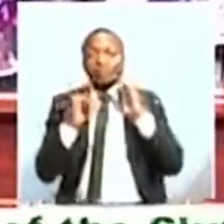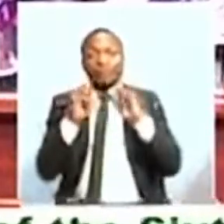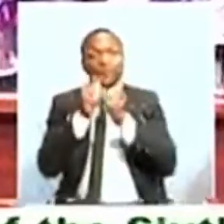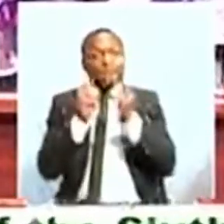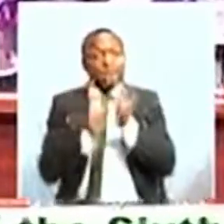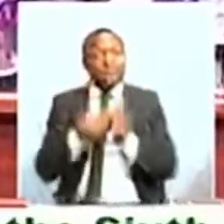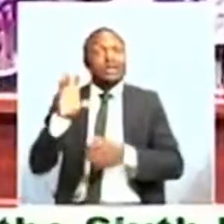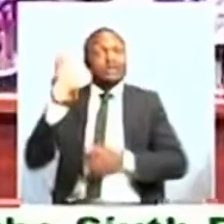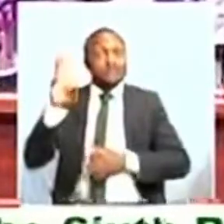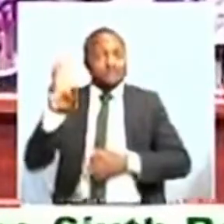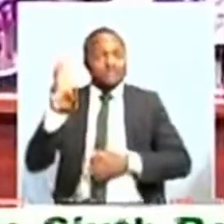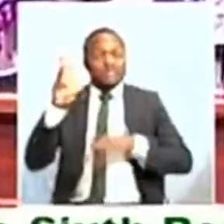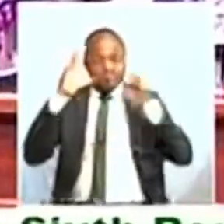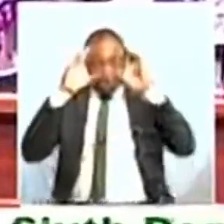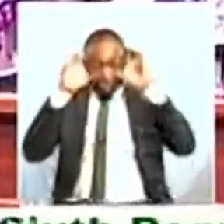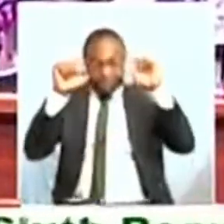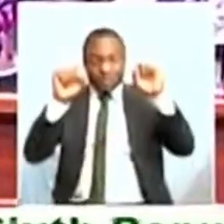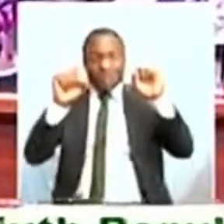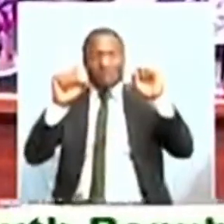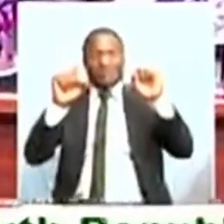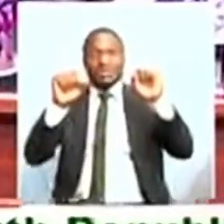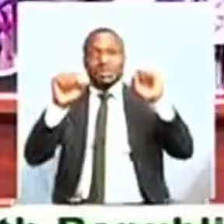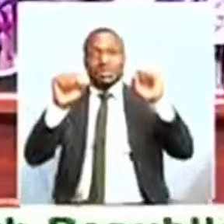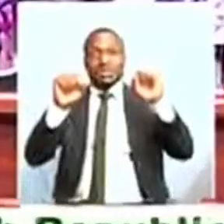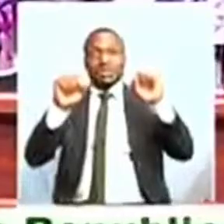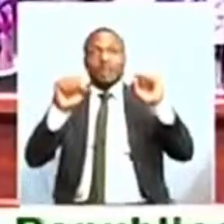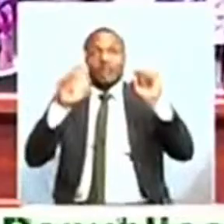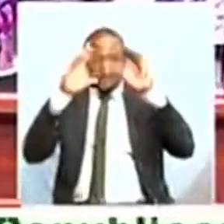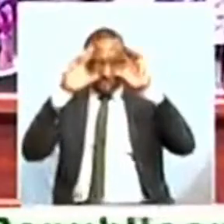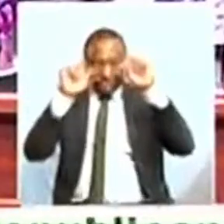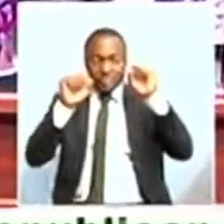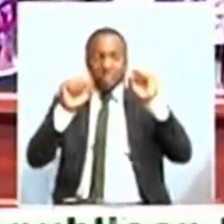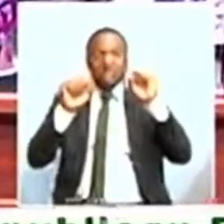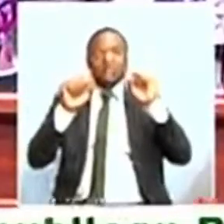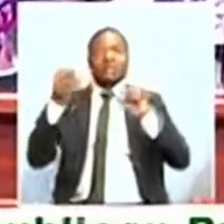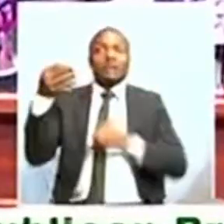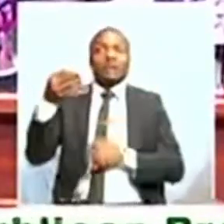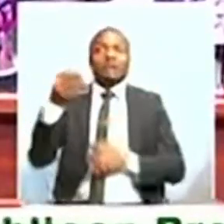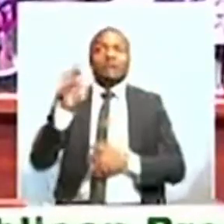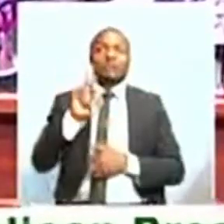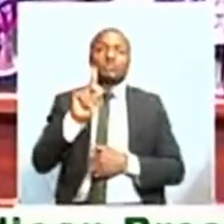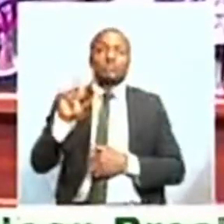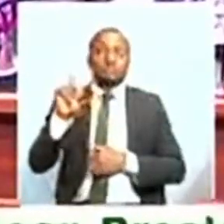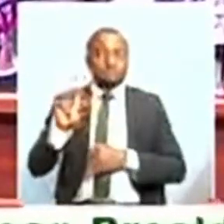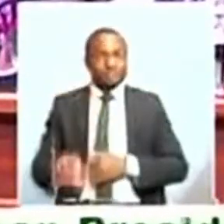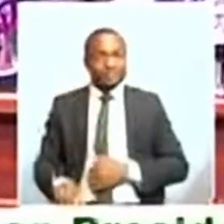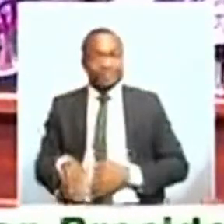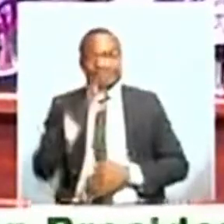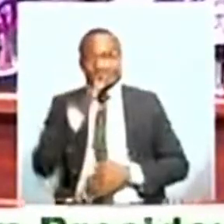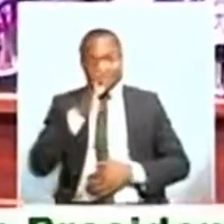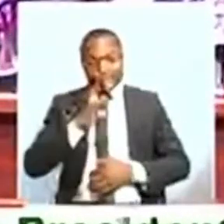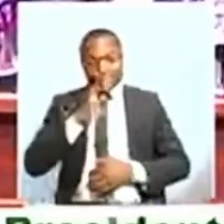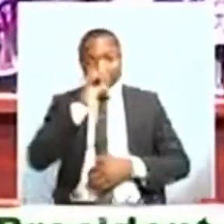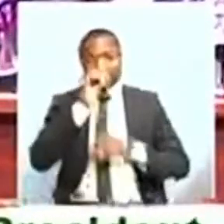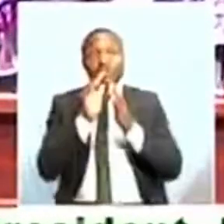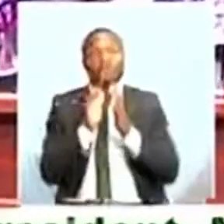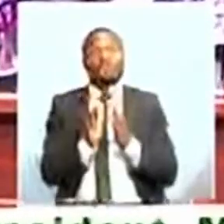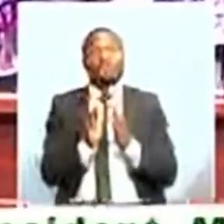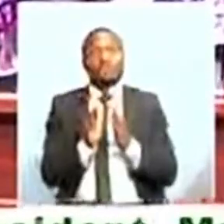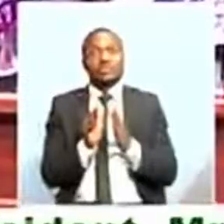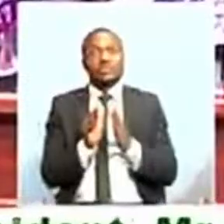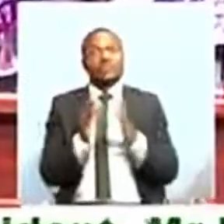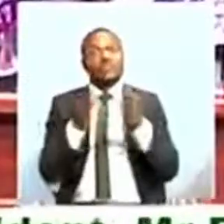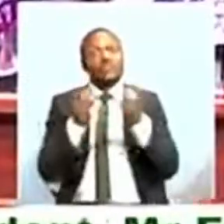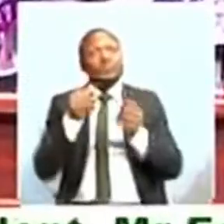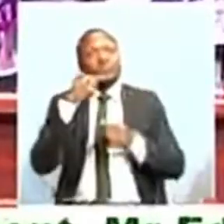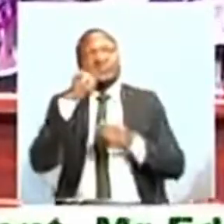6th President and the President of the Forum for Democracy and Development. Madam Speaker, I wish